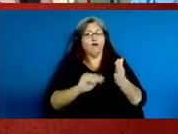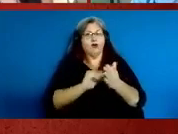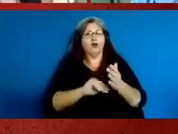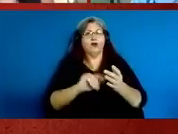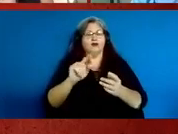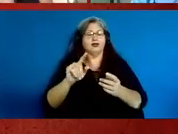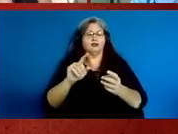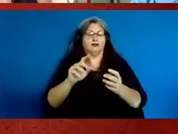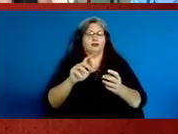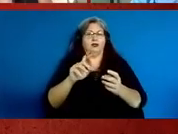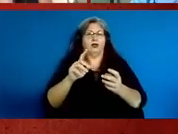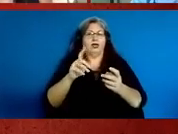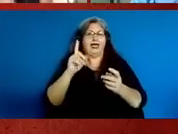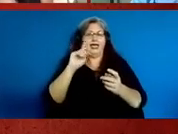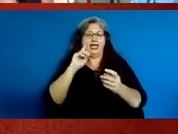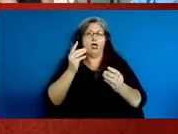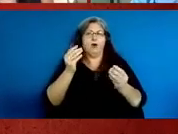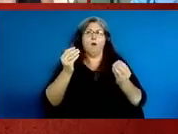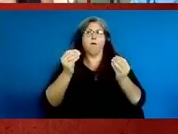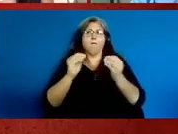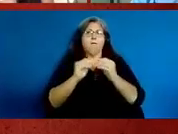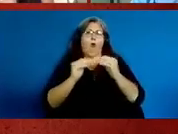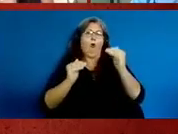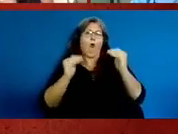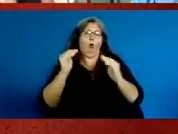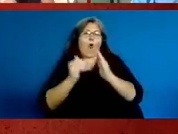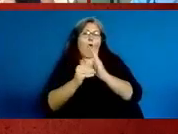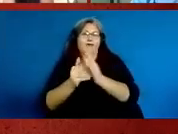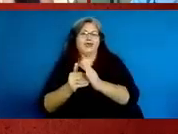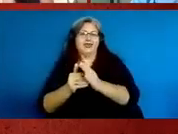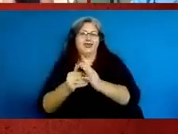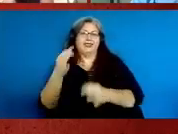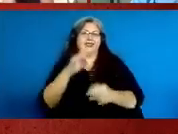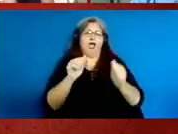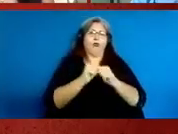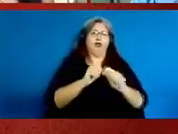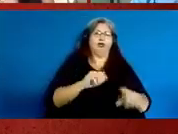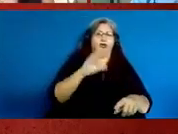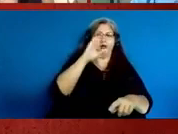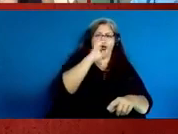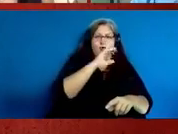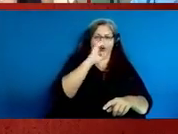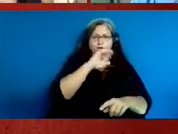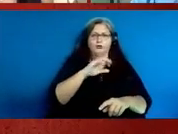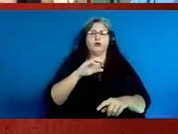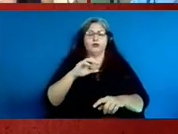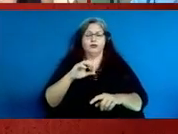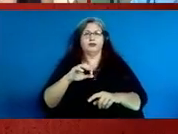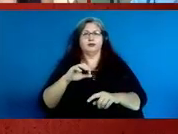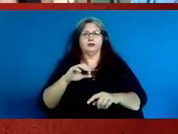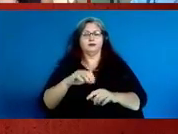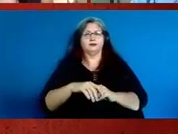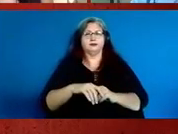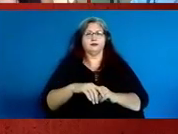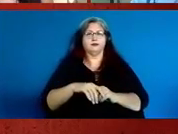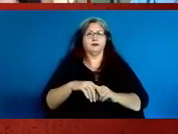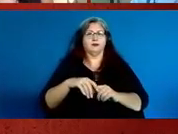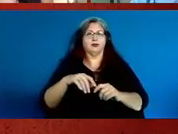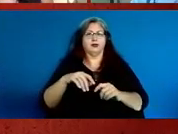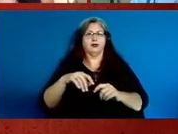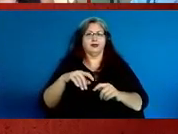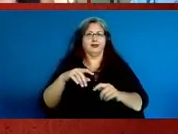so many more times in the live action, you know, in this new movie than you